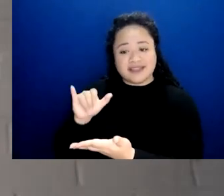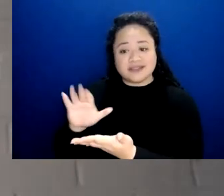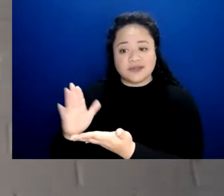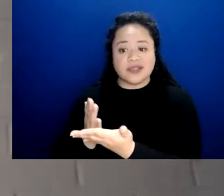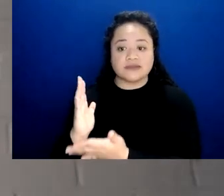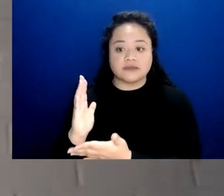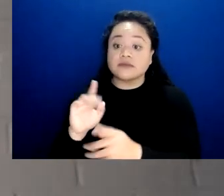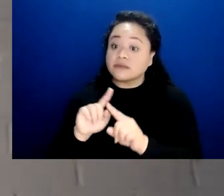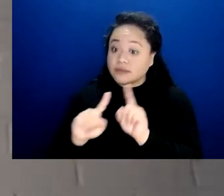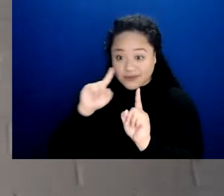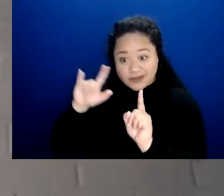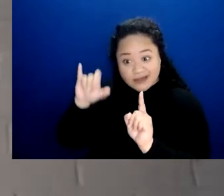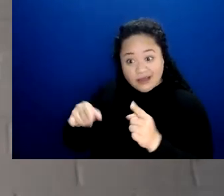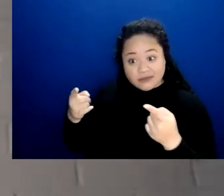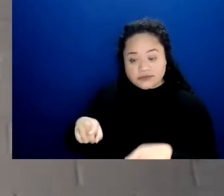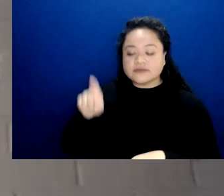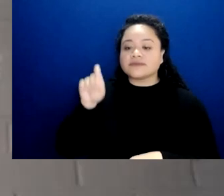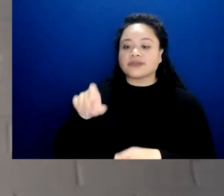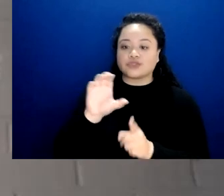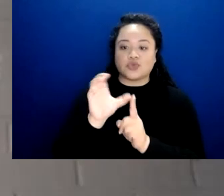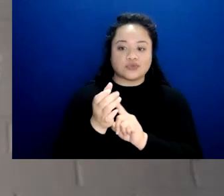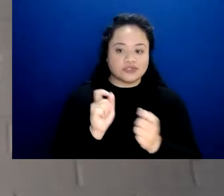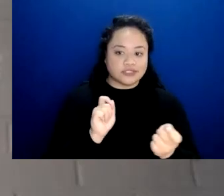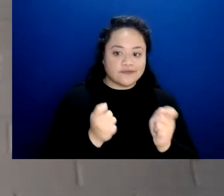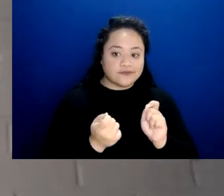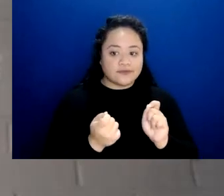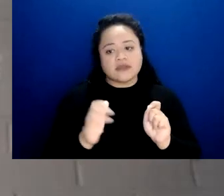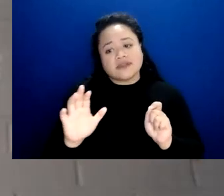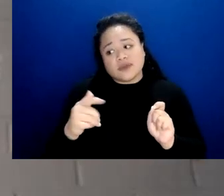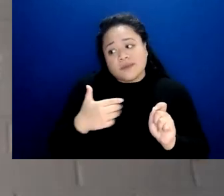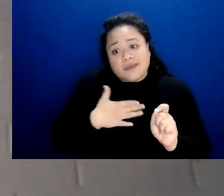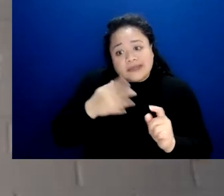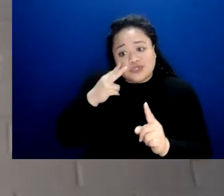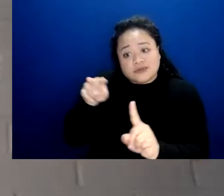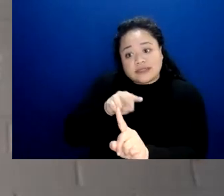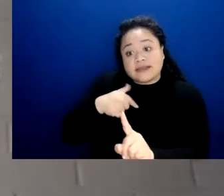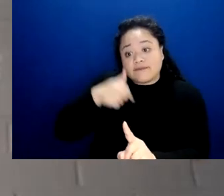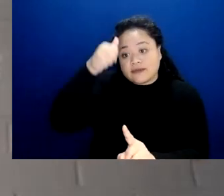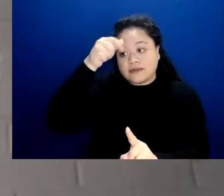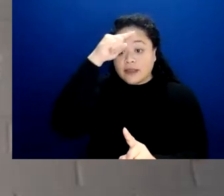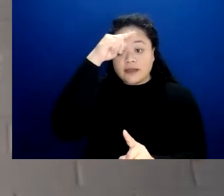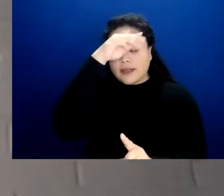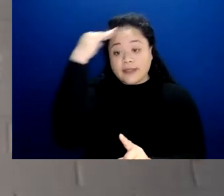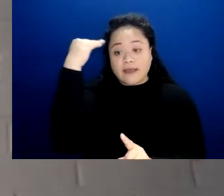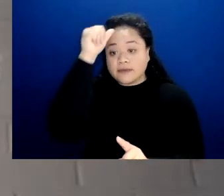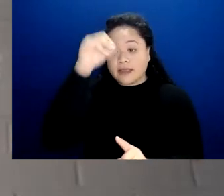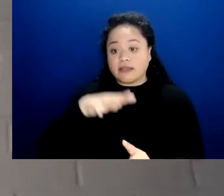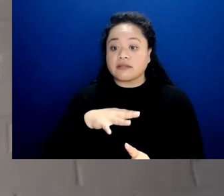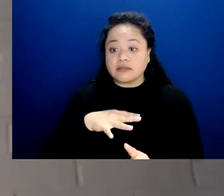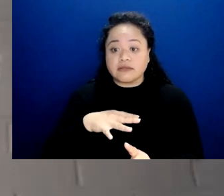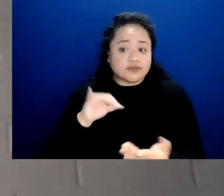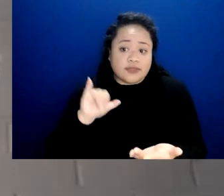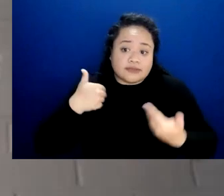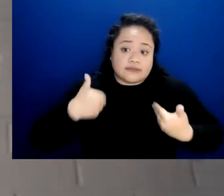shifting. You know, particularly I can only speak as a Black male because that's what I am. Our community we're